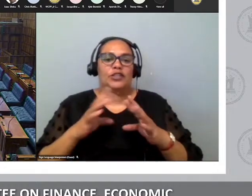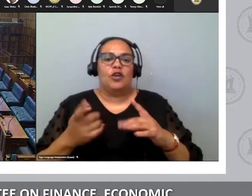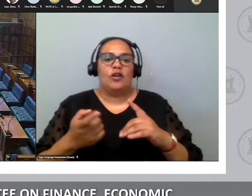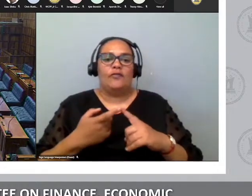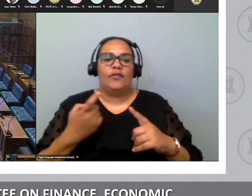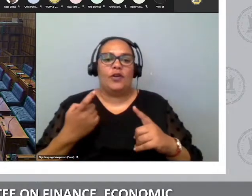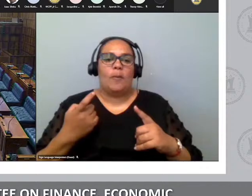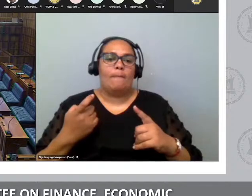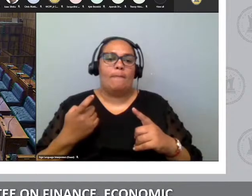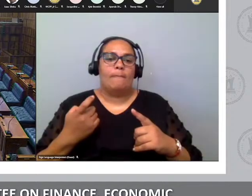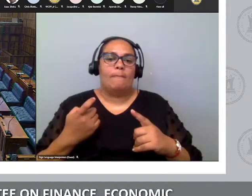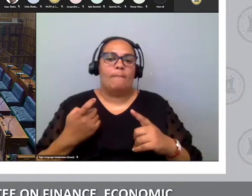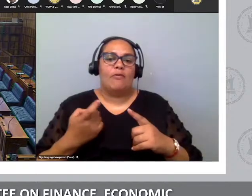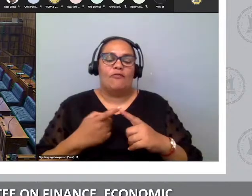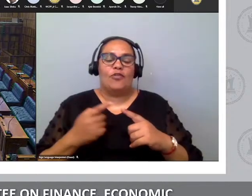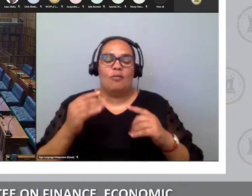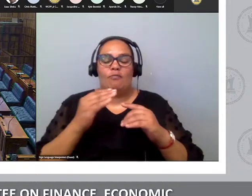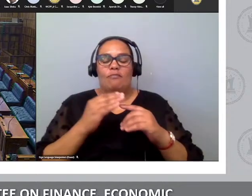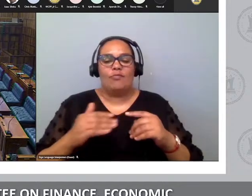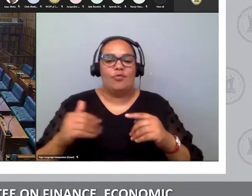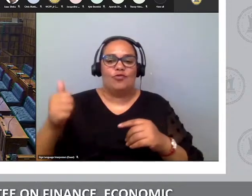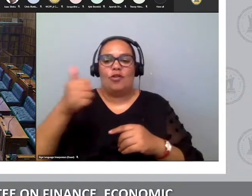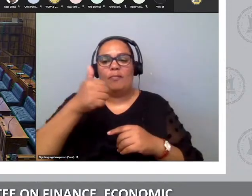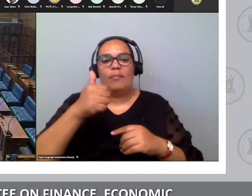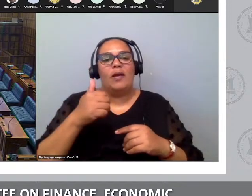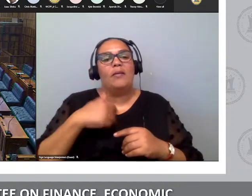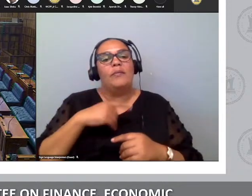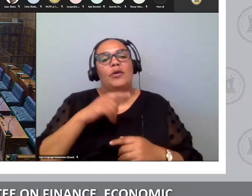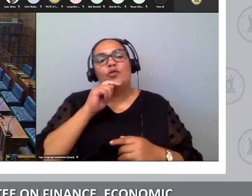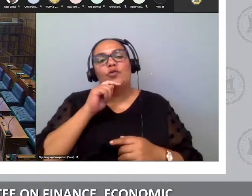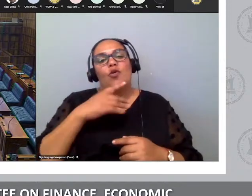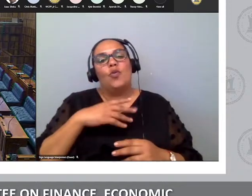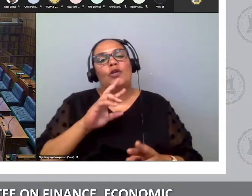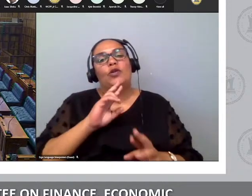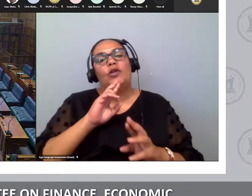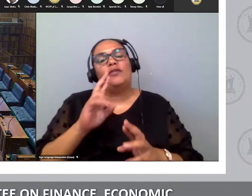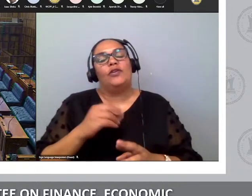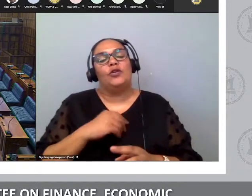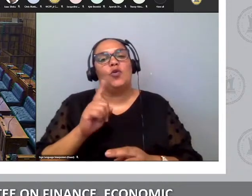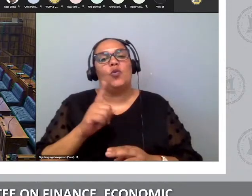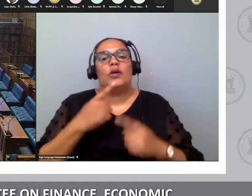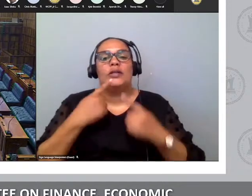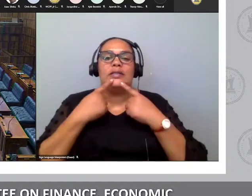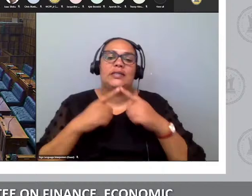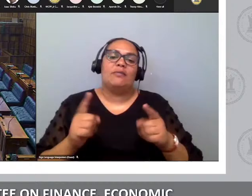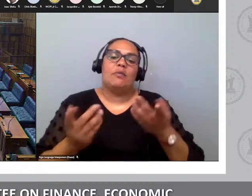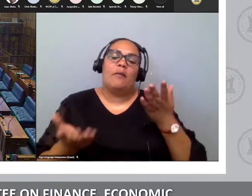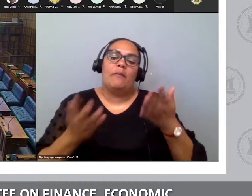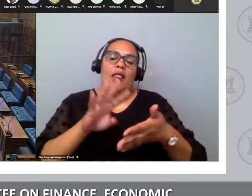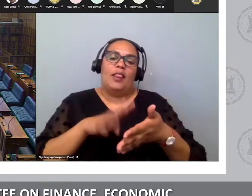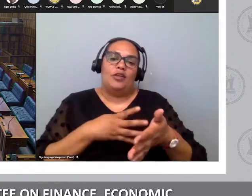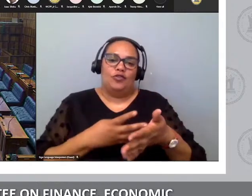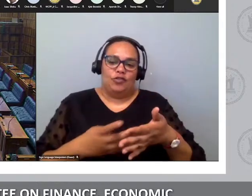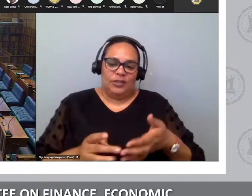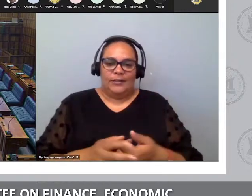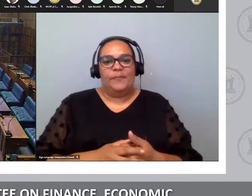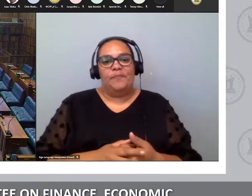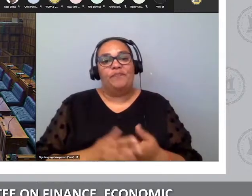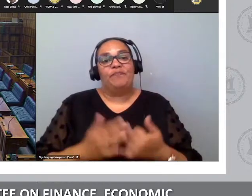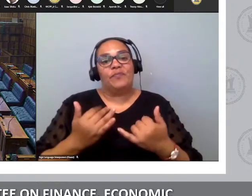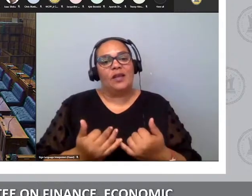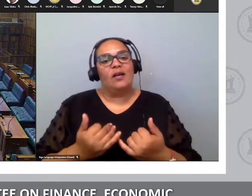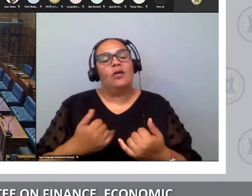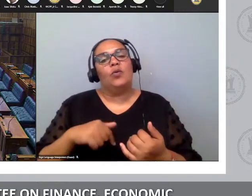from from the top and I really like to refer to the statement of balance sheet now we